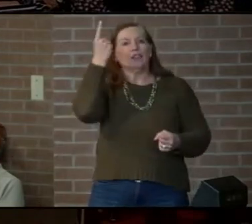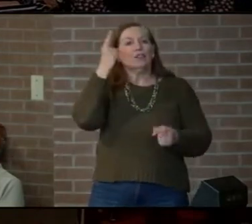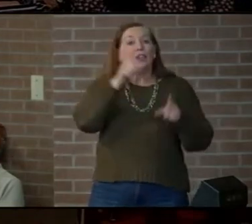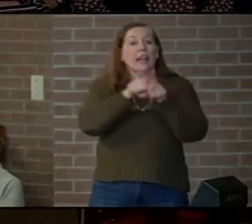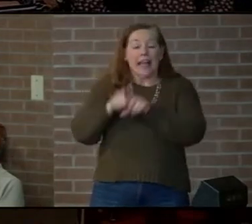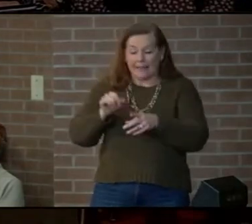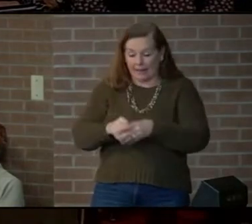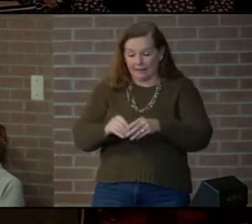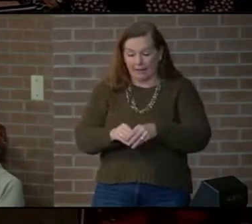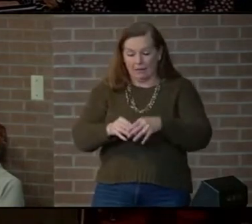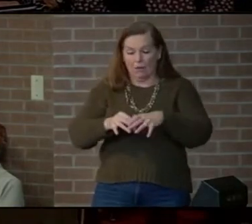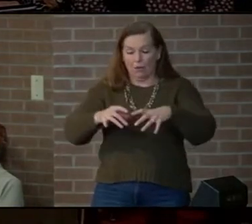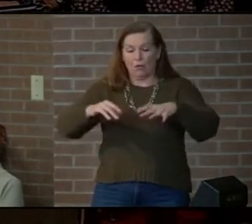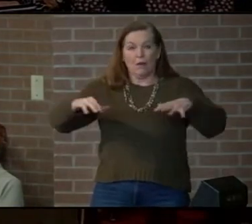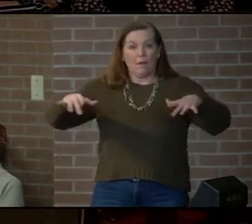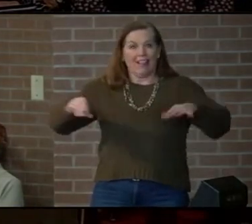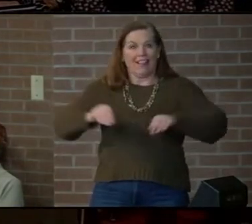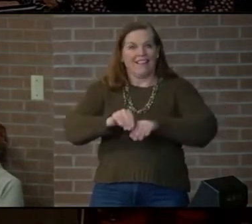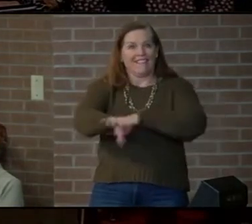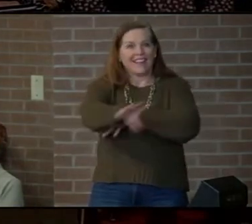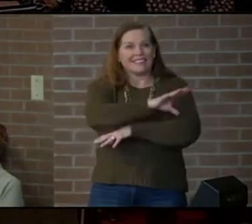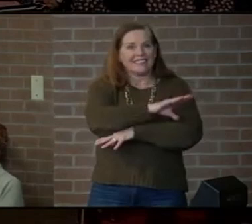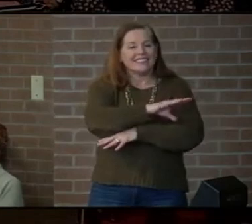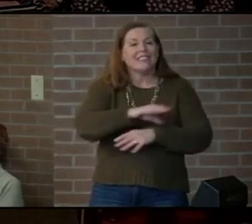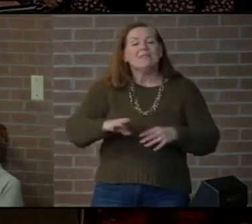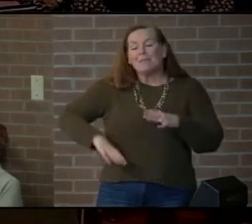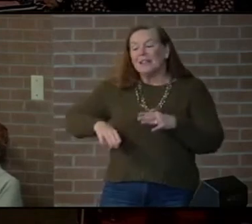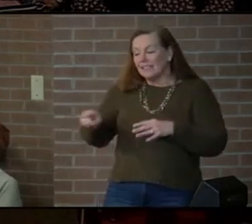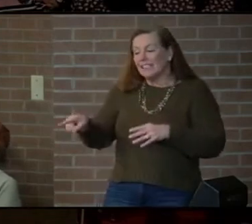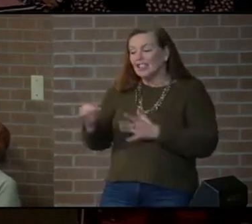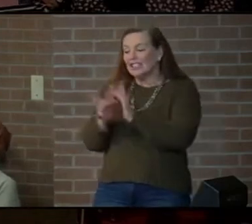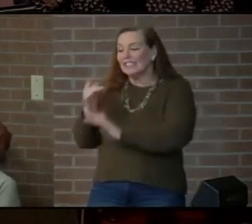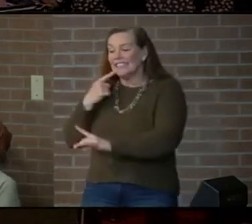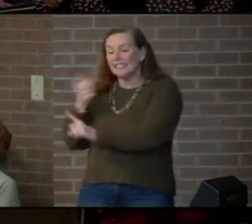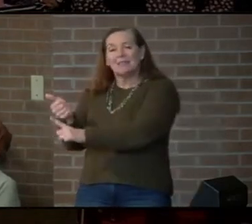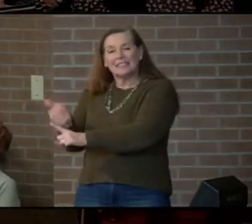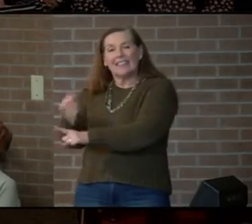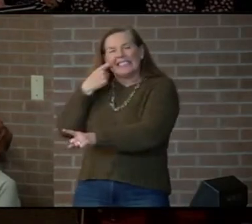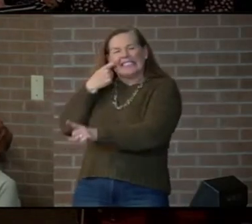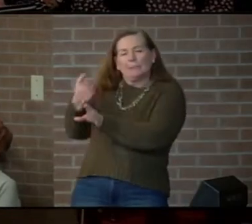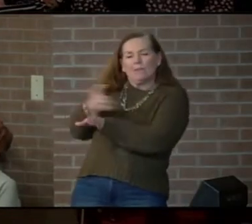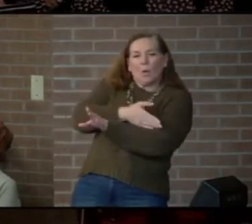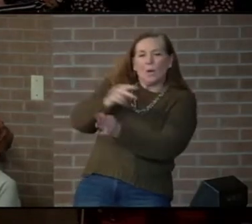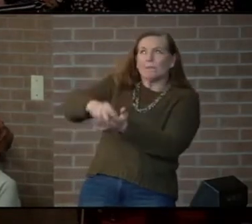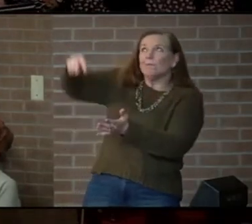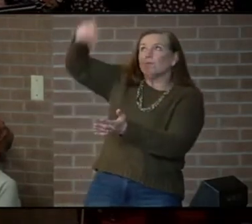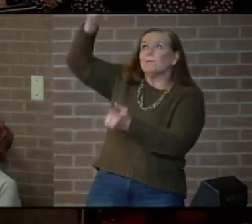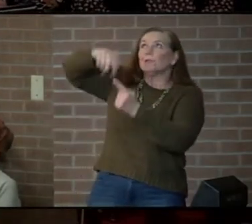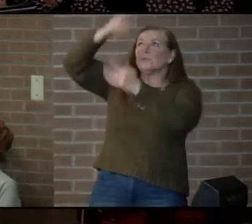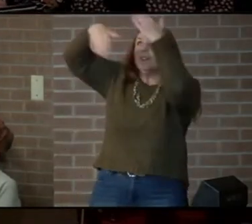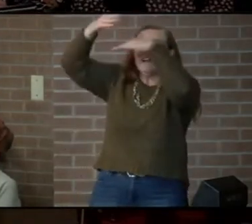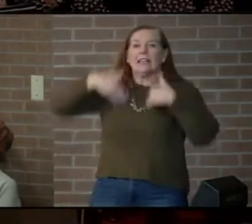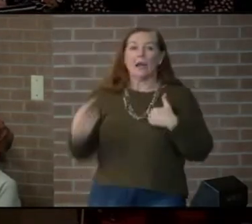ripple effect. And he basically says so himself when just before he ascends into heaven, he has